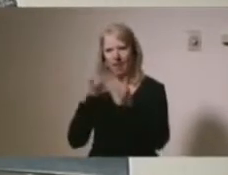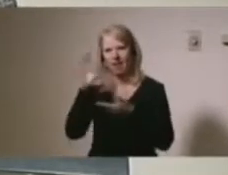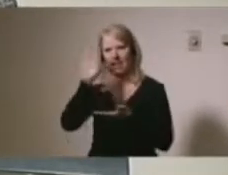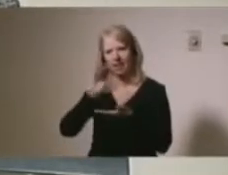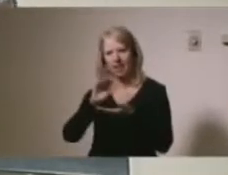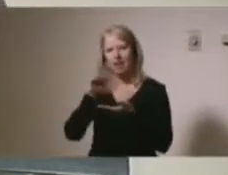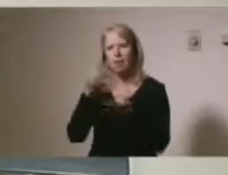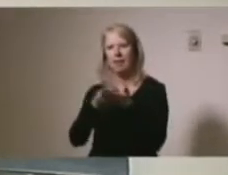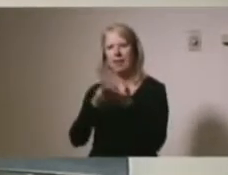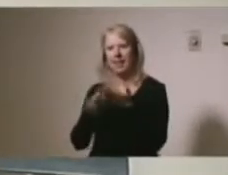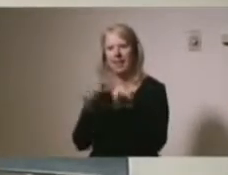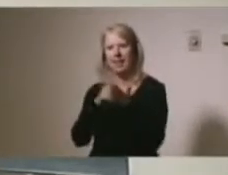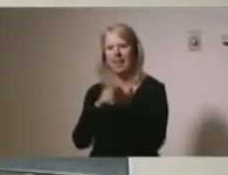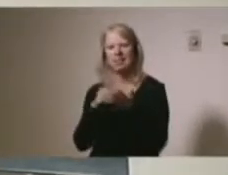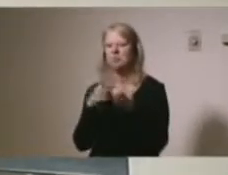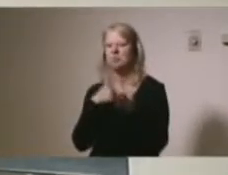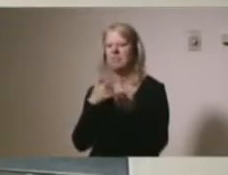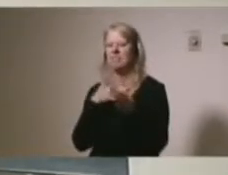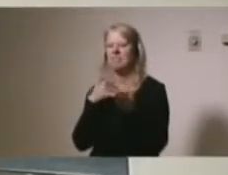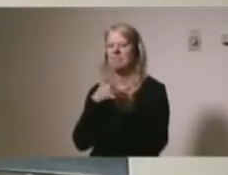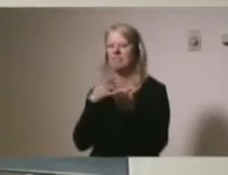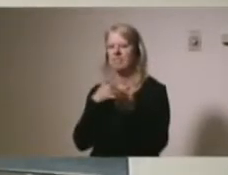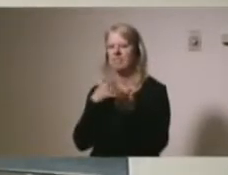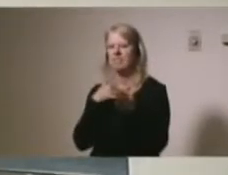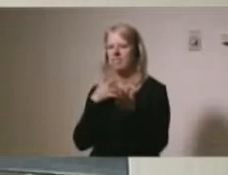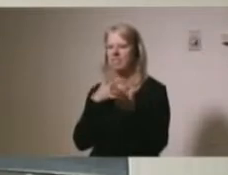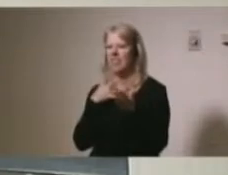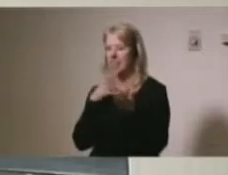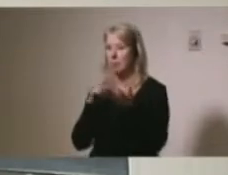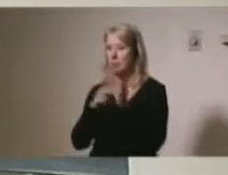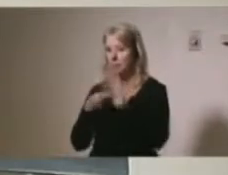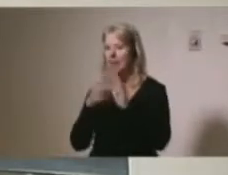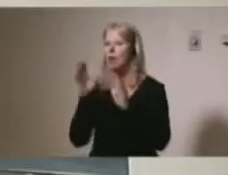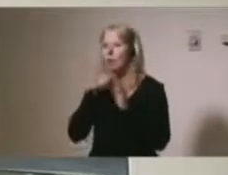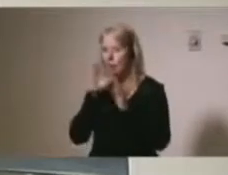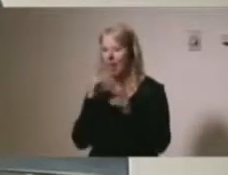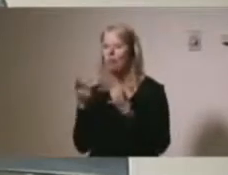A, and we should see an increase in the deficit.